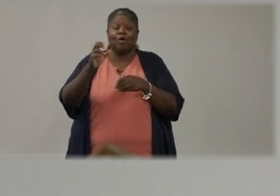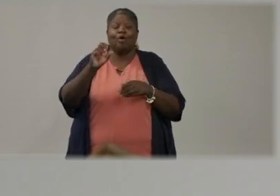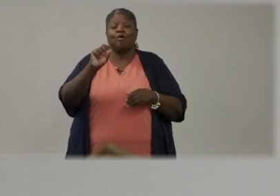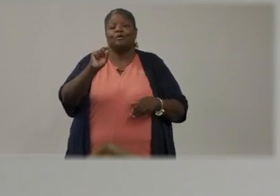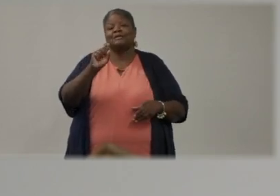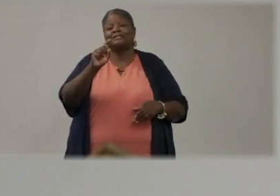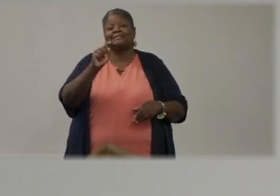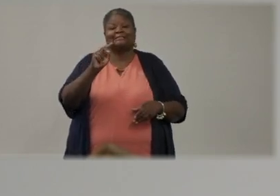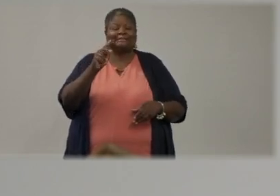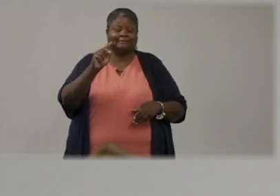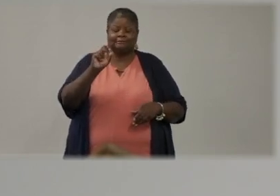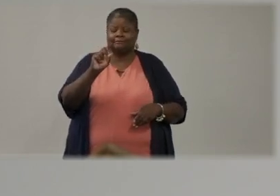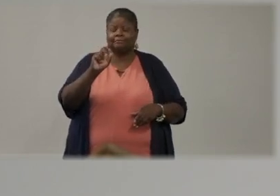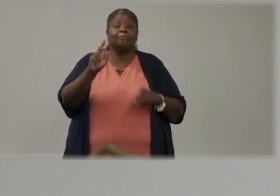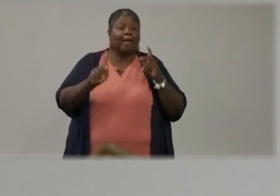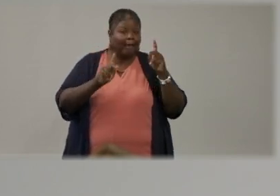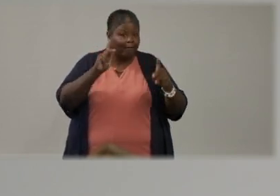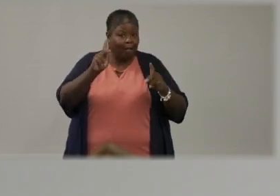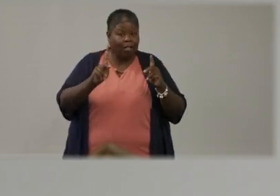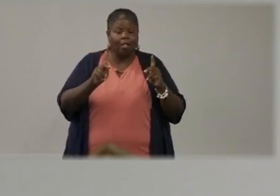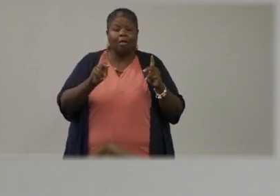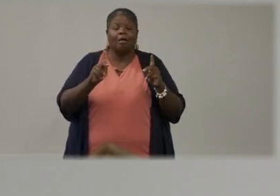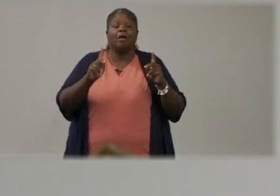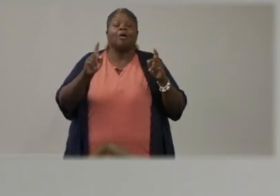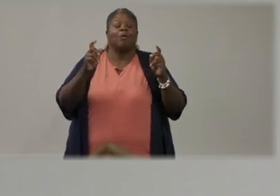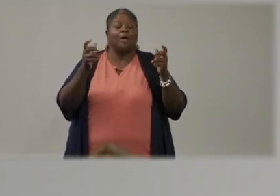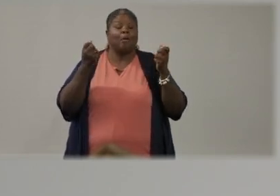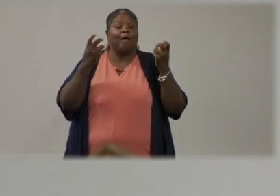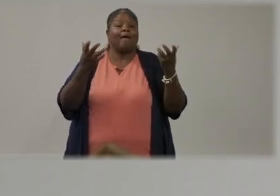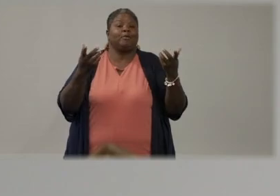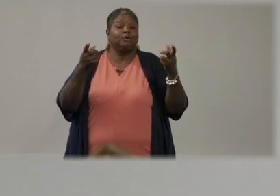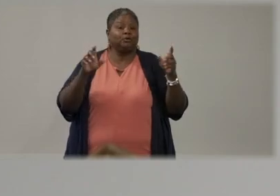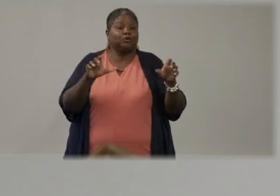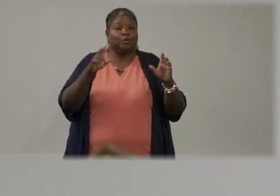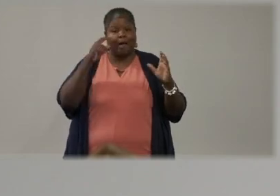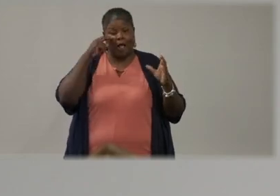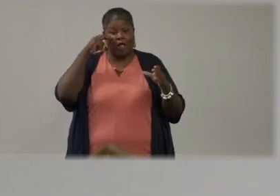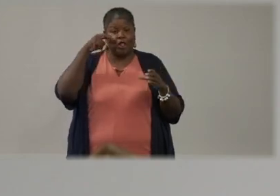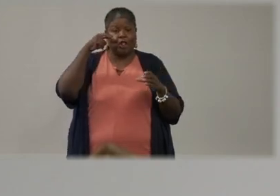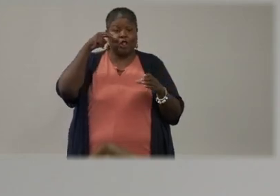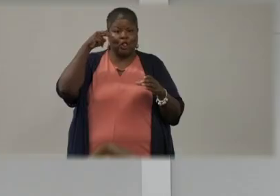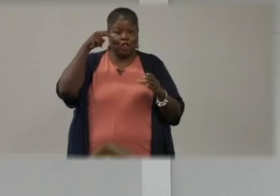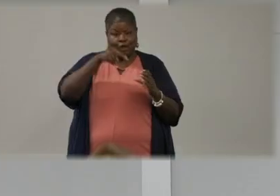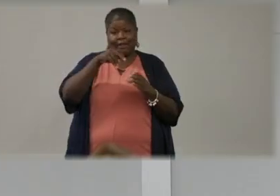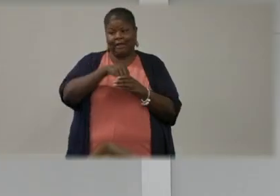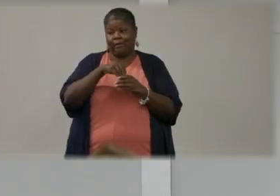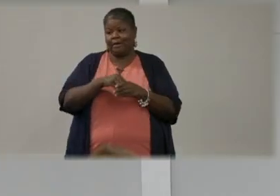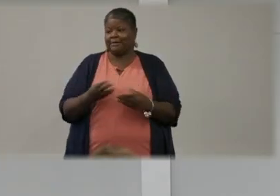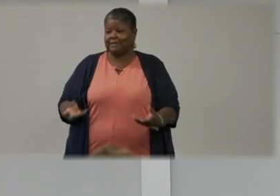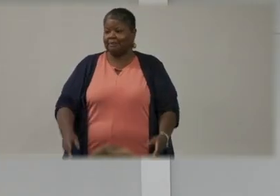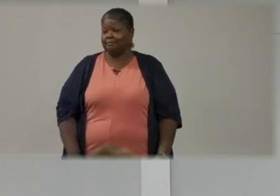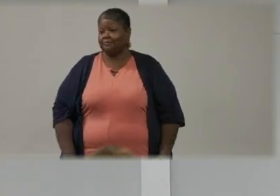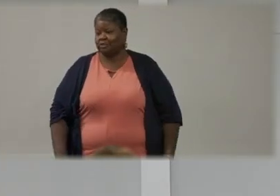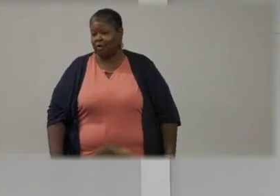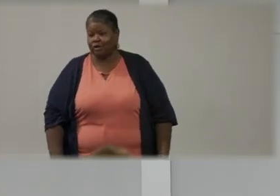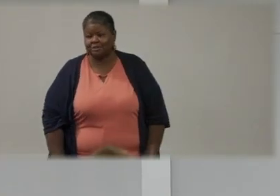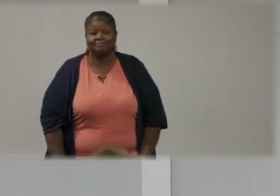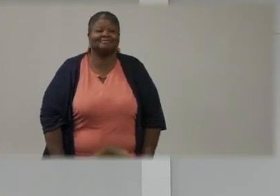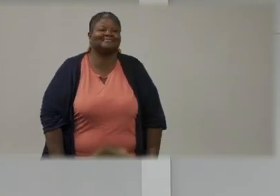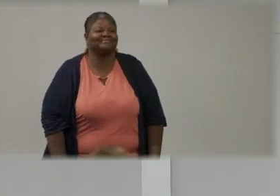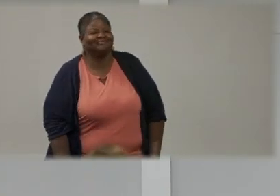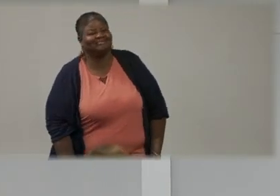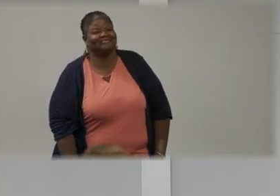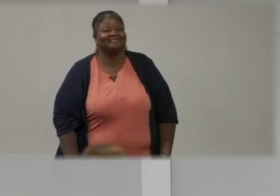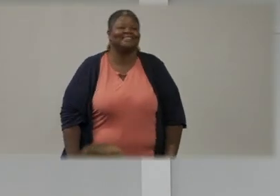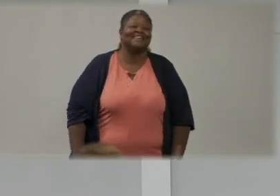because there are a lot of things that we were able to do just by looking inward. Yeah, I mentioned before about having a champion for emergency